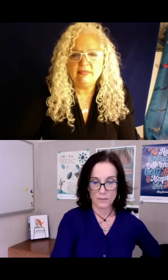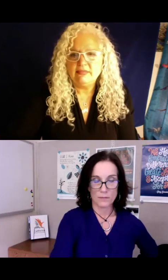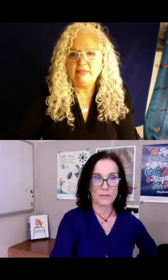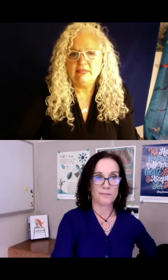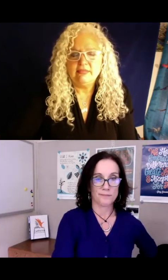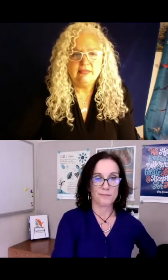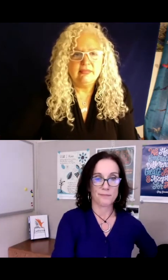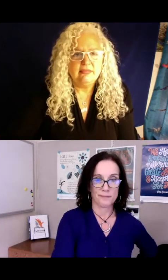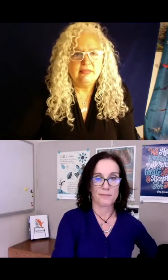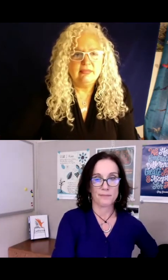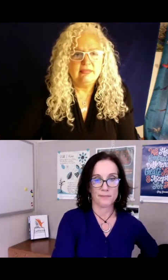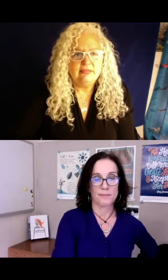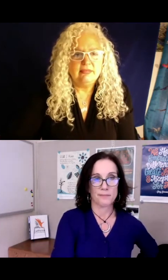can